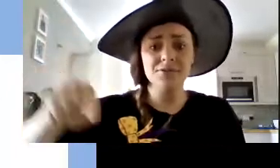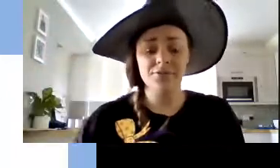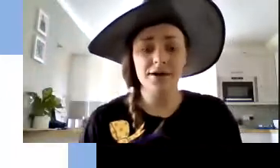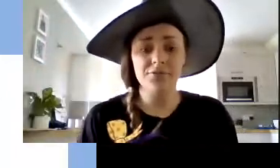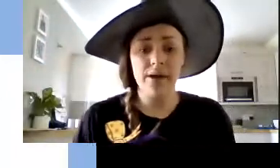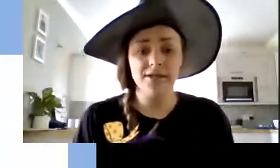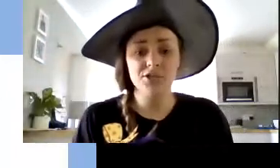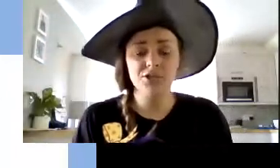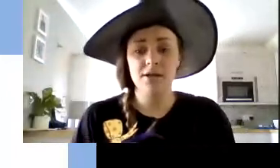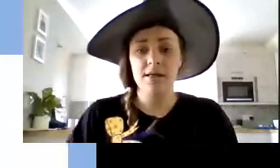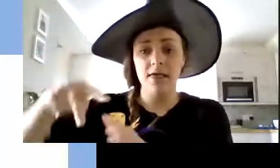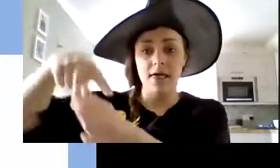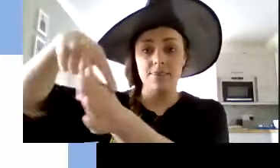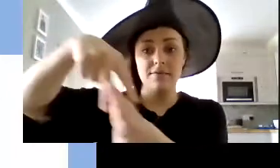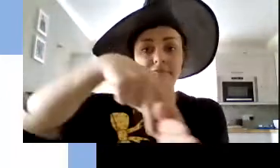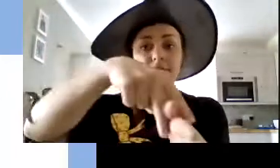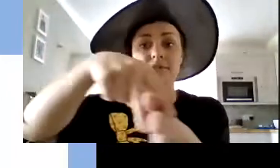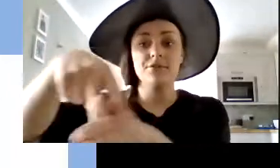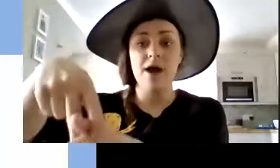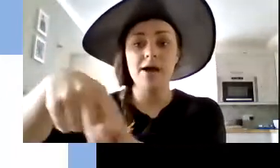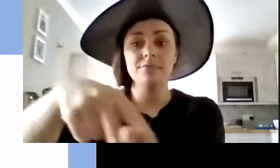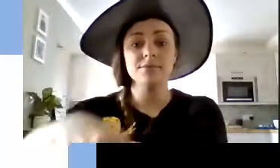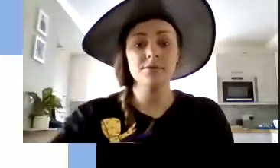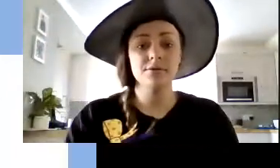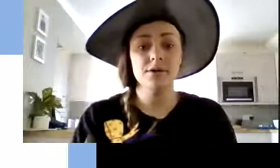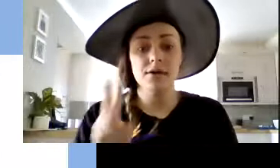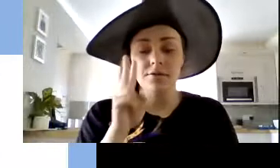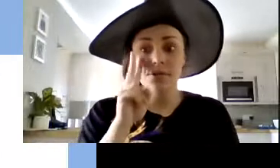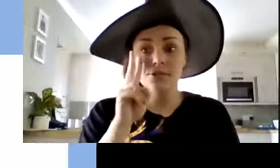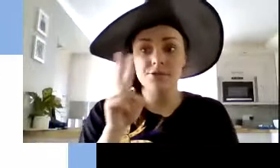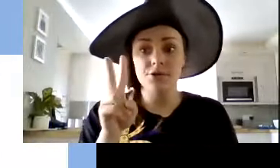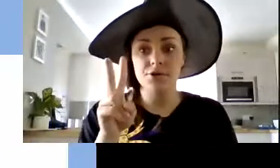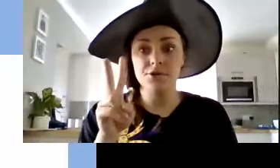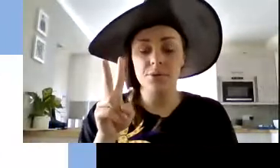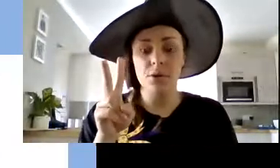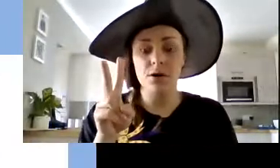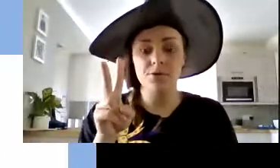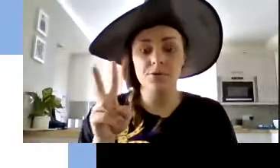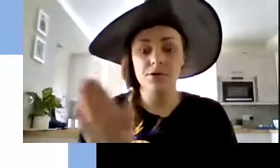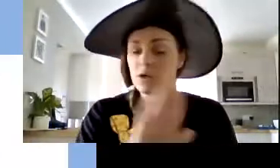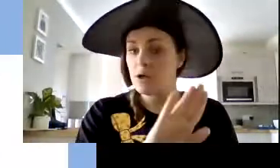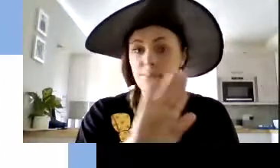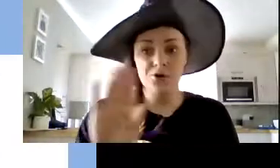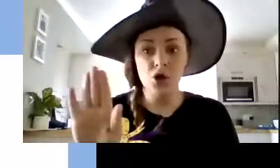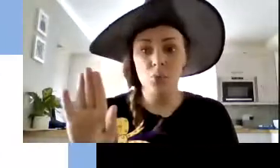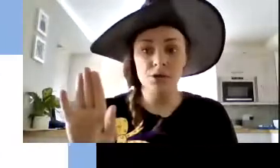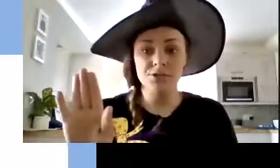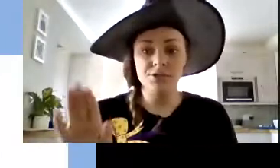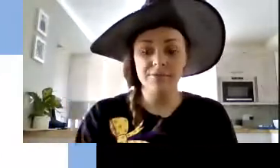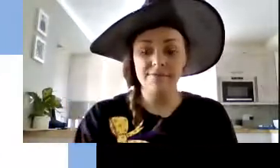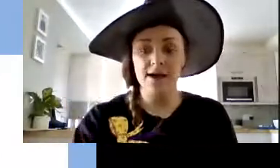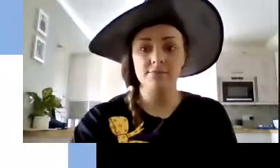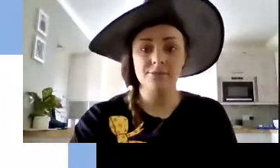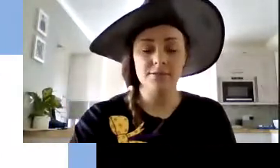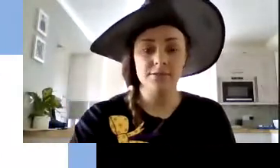"Down," cried the witch, and they flew to the ground. They searched for the wand, but no wand